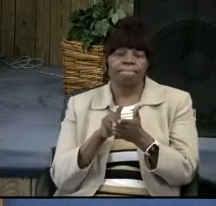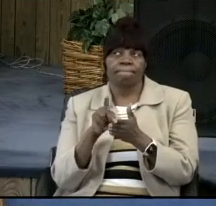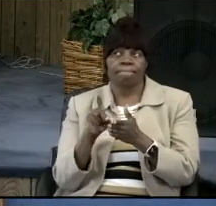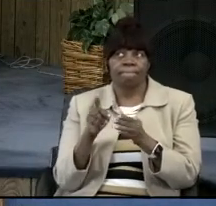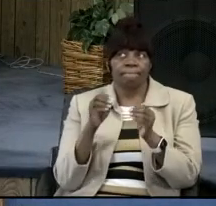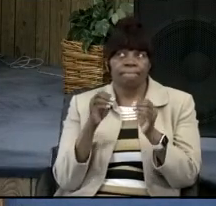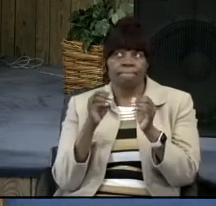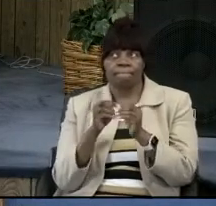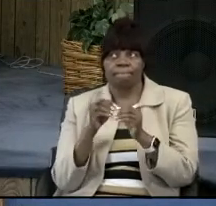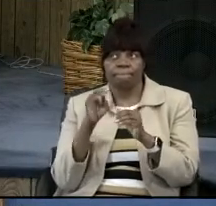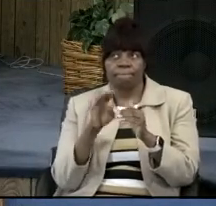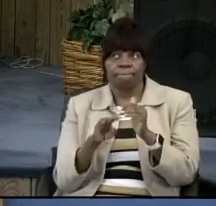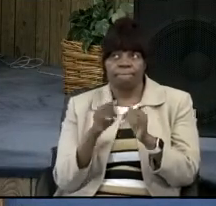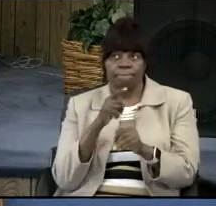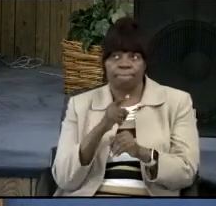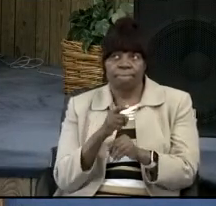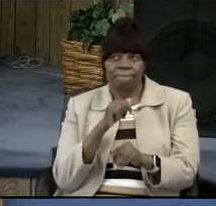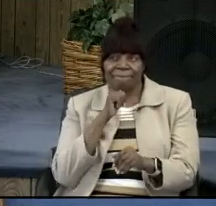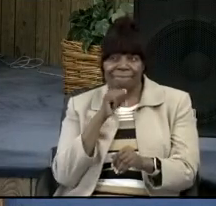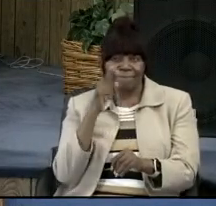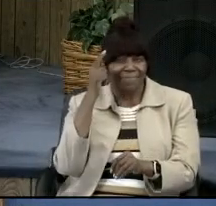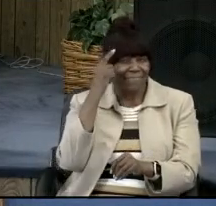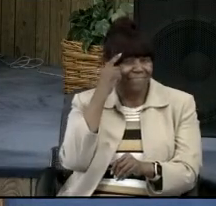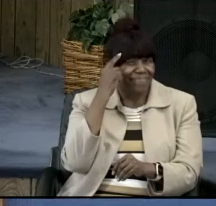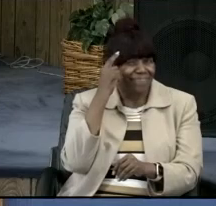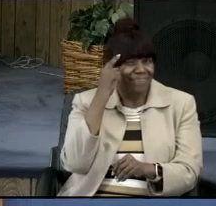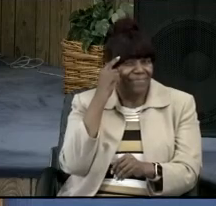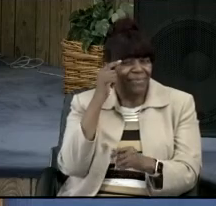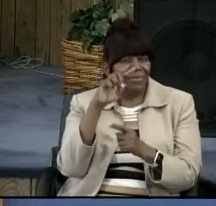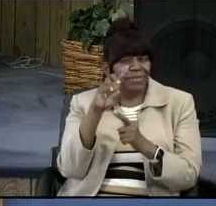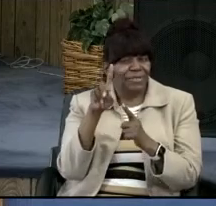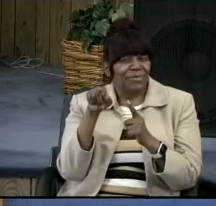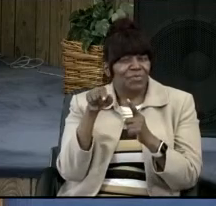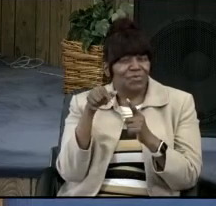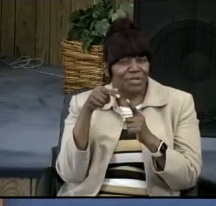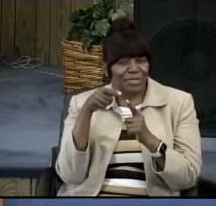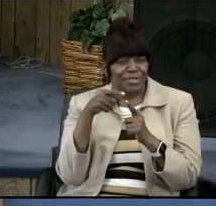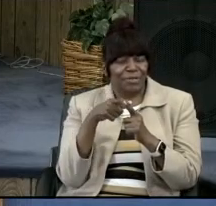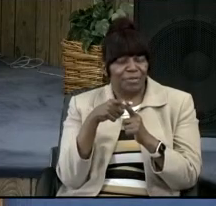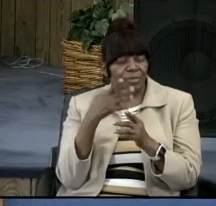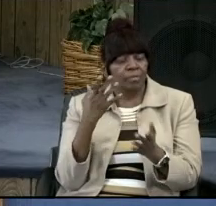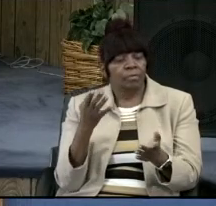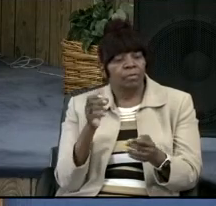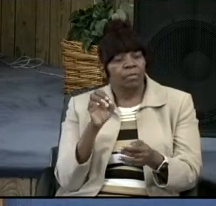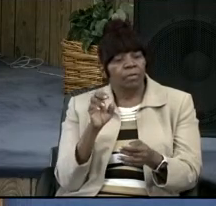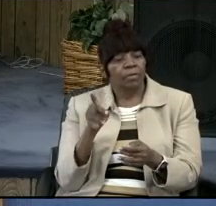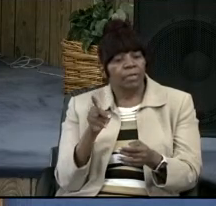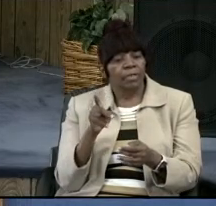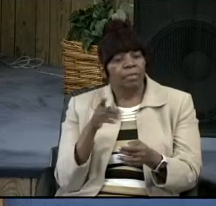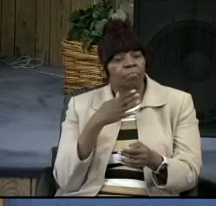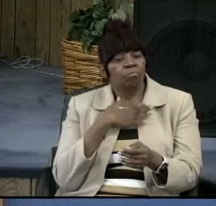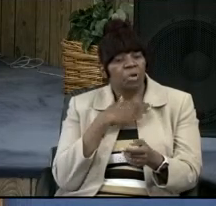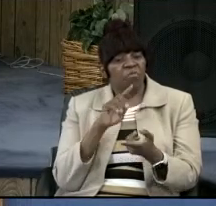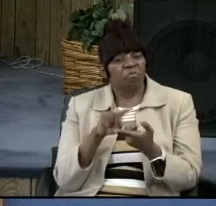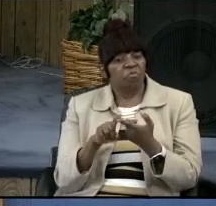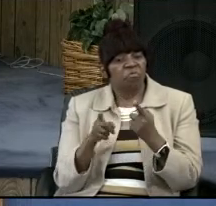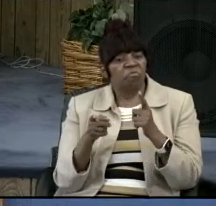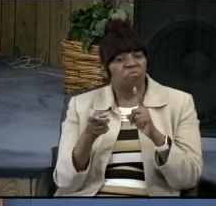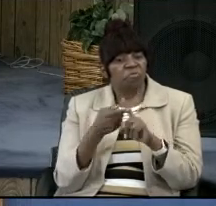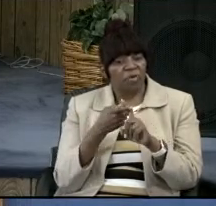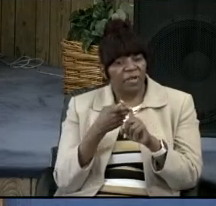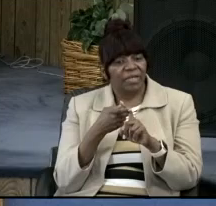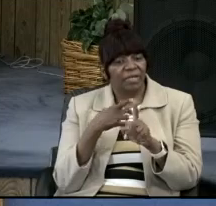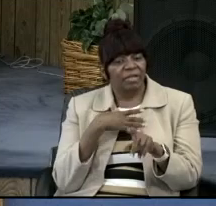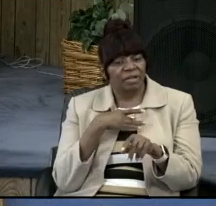you intended because you weren't thinking when you subscribed. All you were thinking is my friend like it and I want my friend